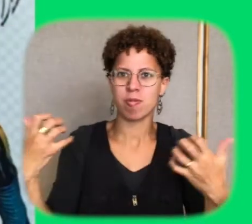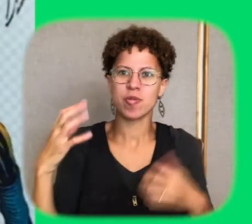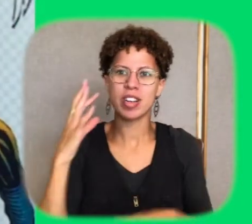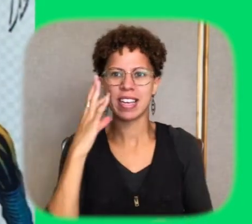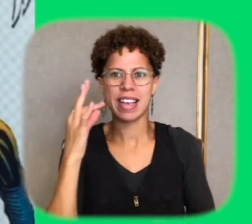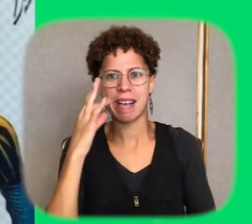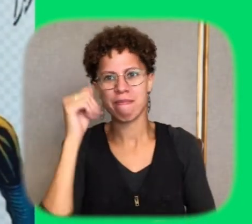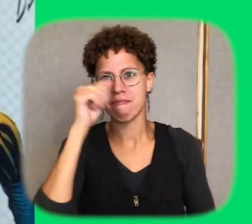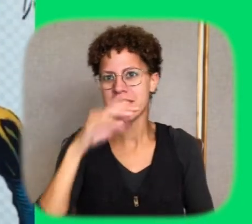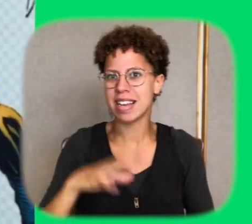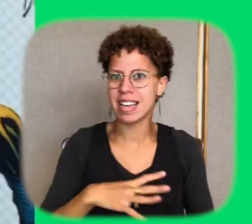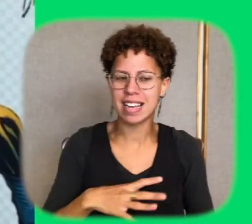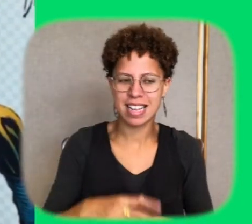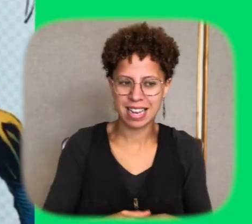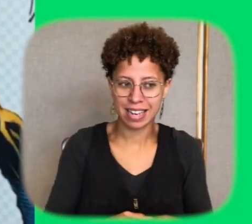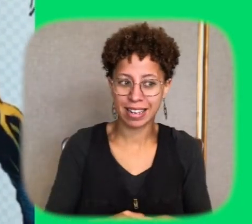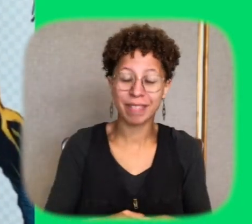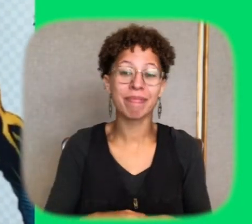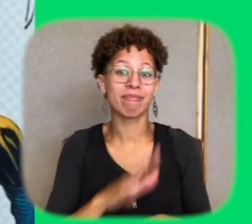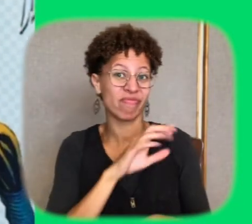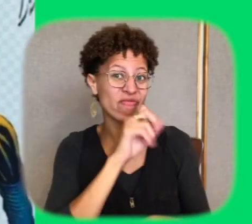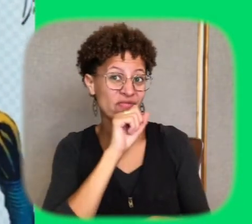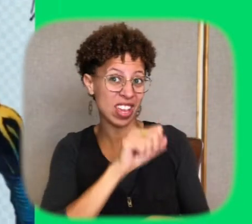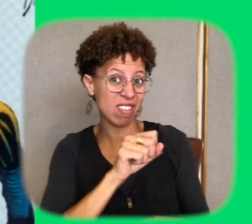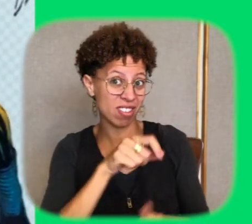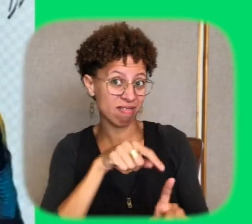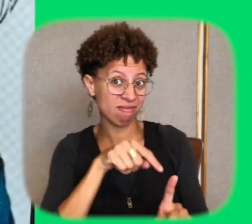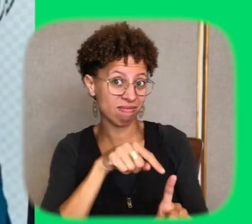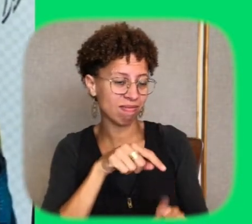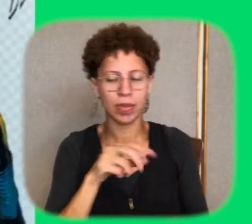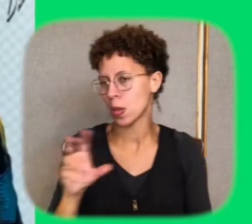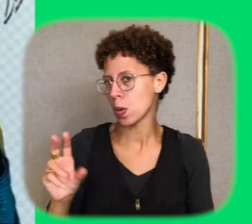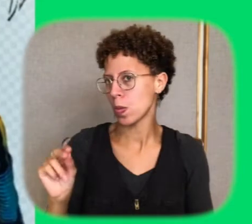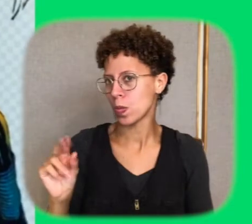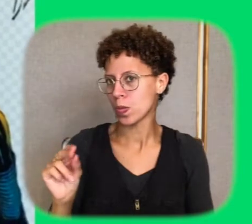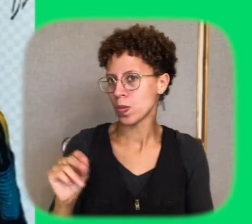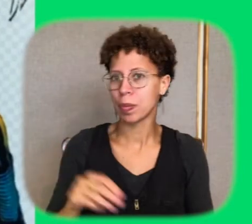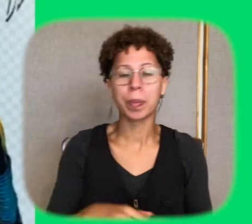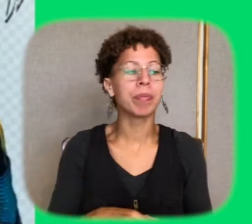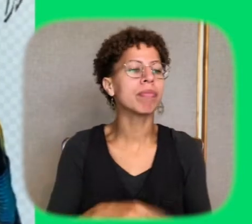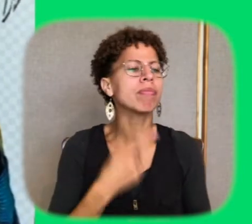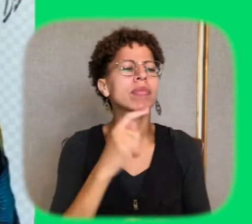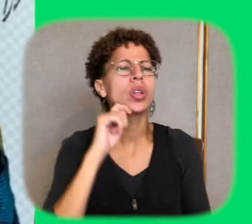Is he your favorite? No. No? What's cool about Wolverine? What does he have?